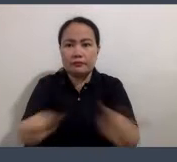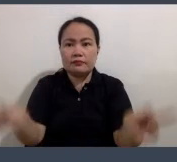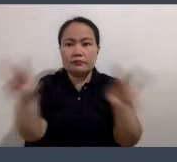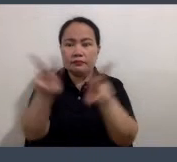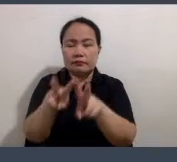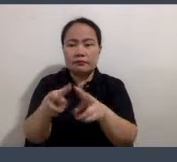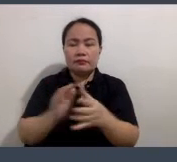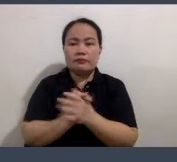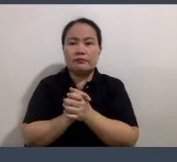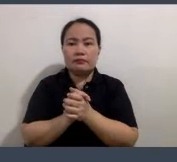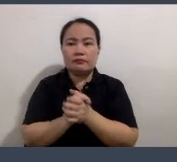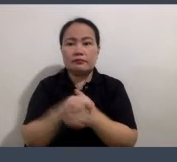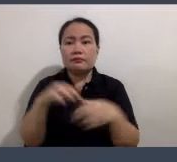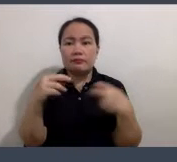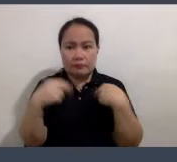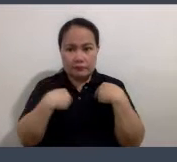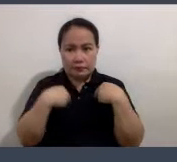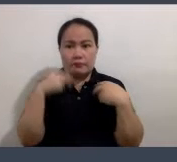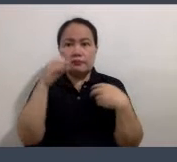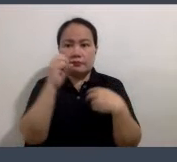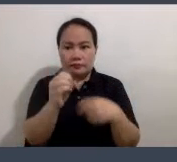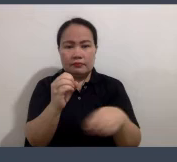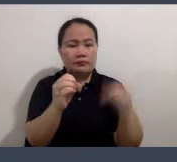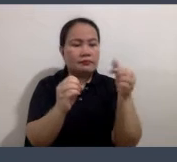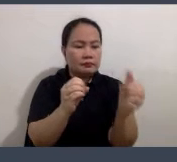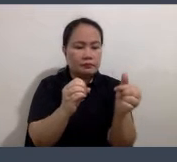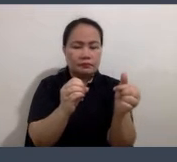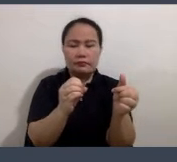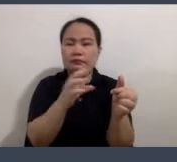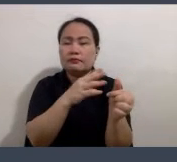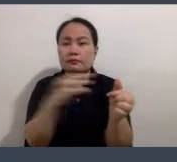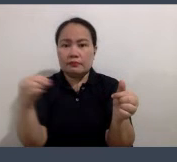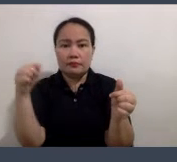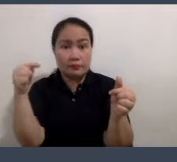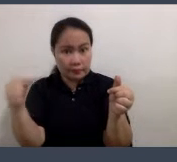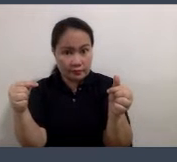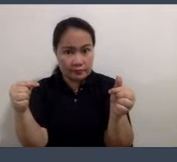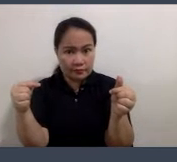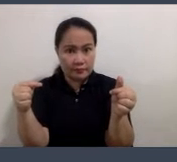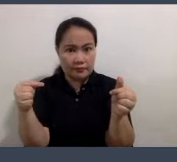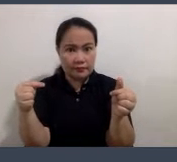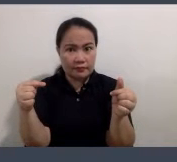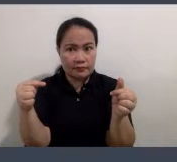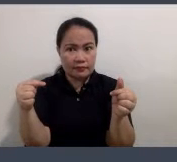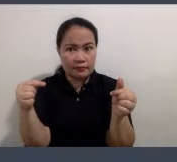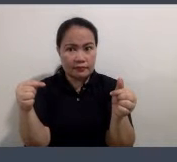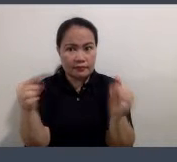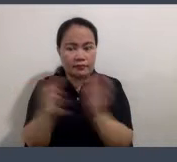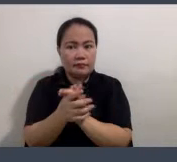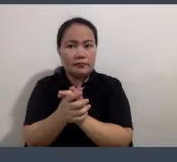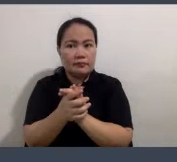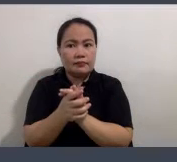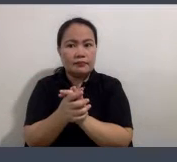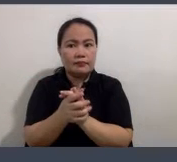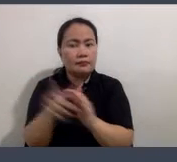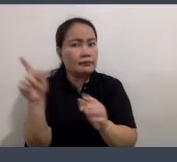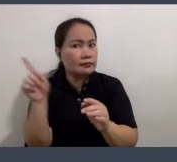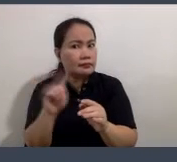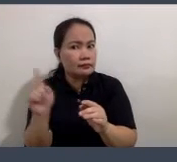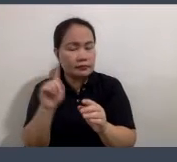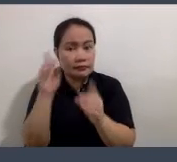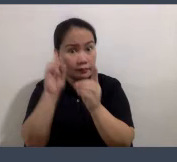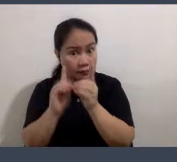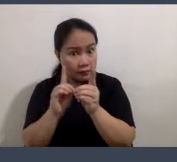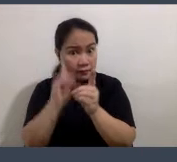So, again, I have 0 positive integers and negative integers. Now,